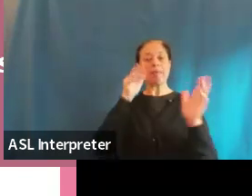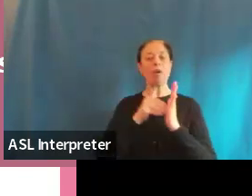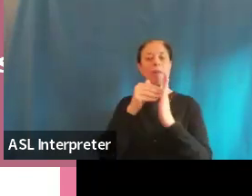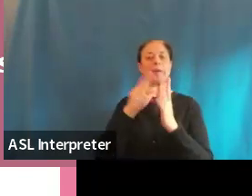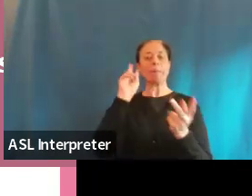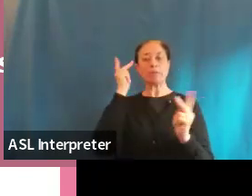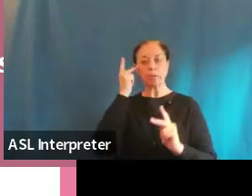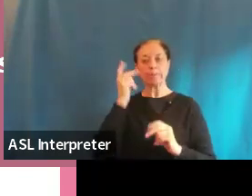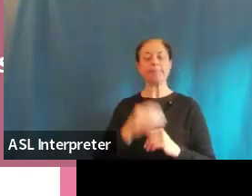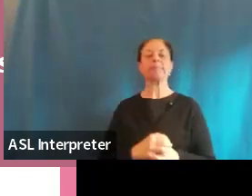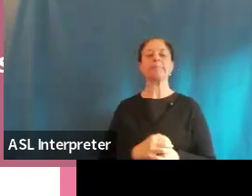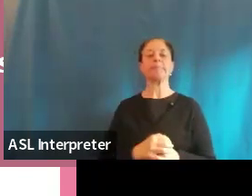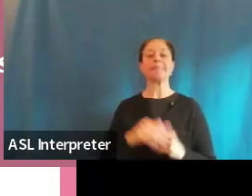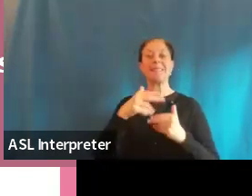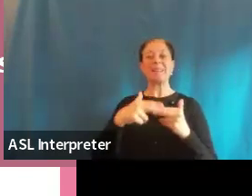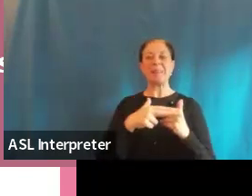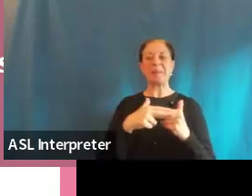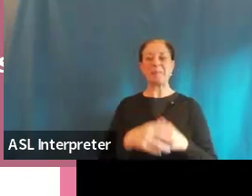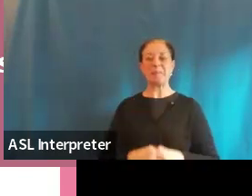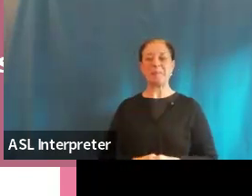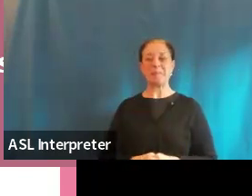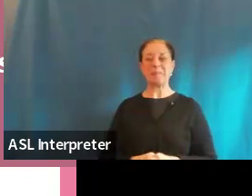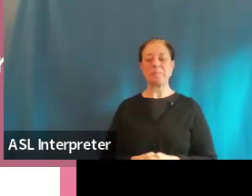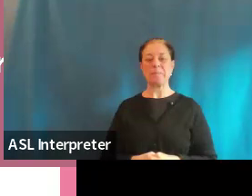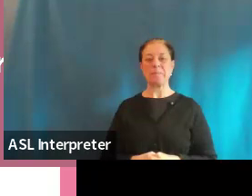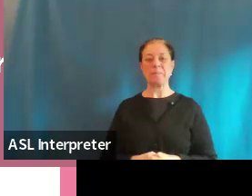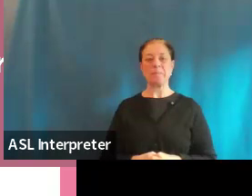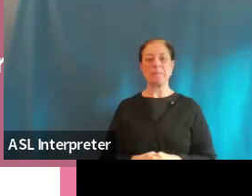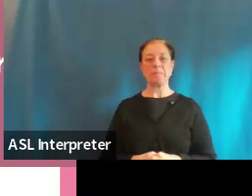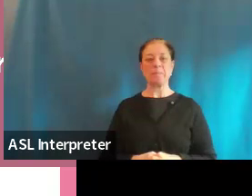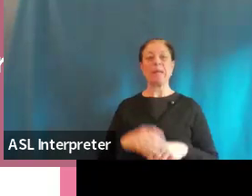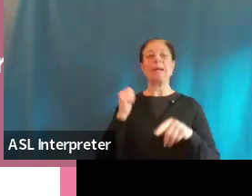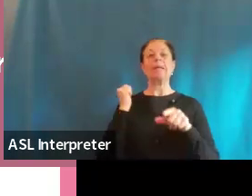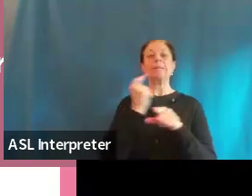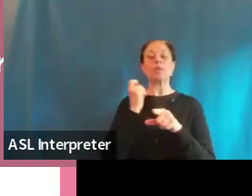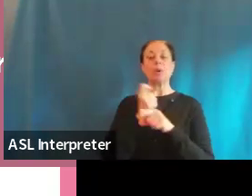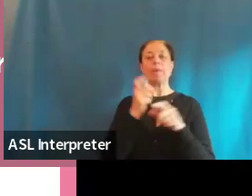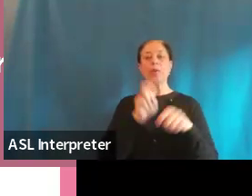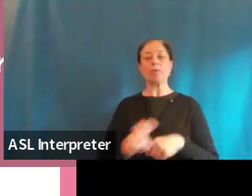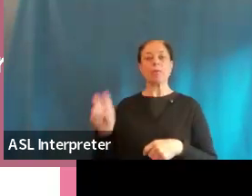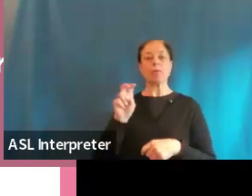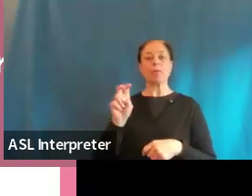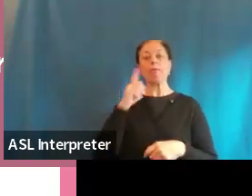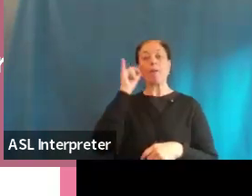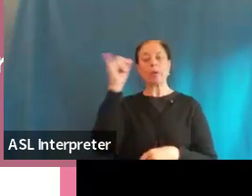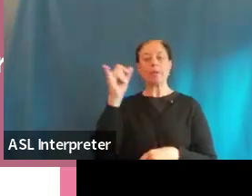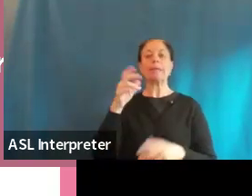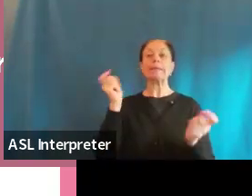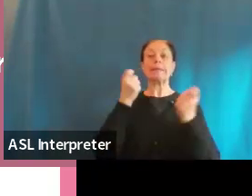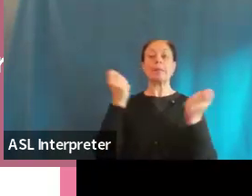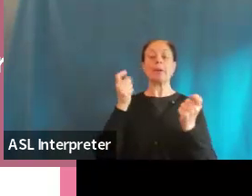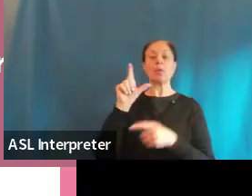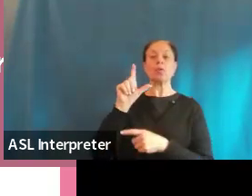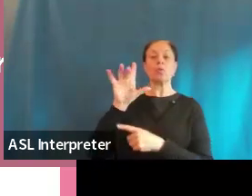misunderstood. Next slide. Sisterhood is forever. To celebrate